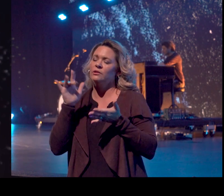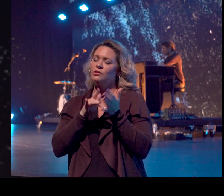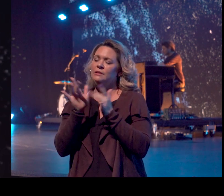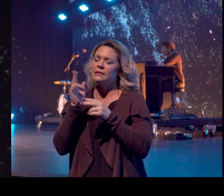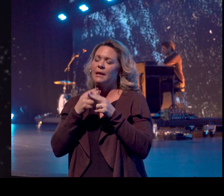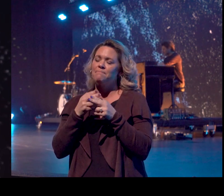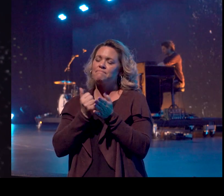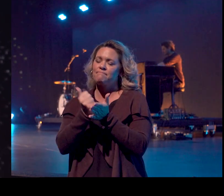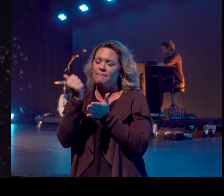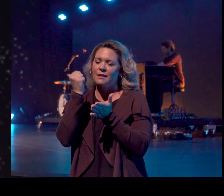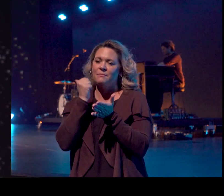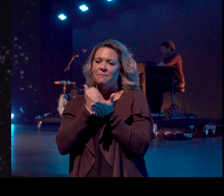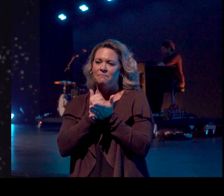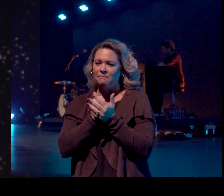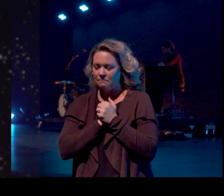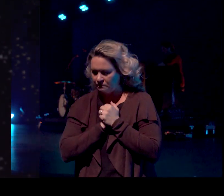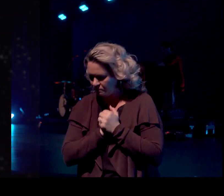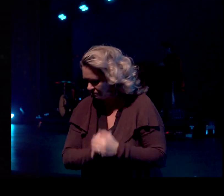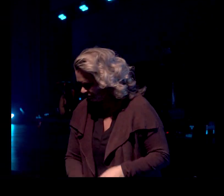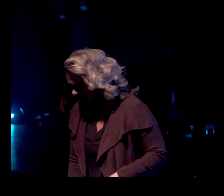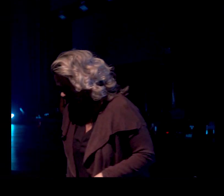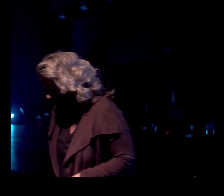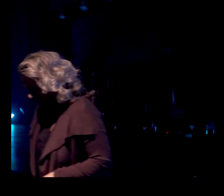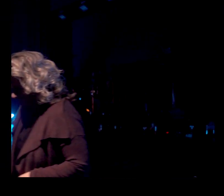in Jesus' name we pray. Amen.